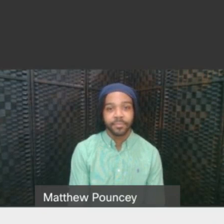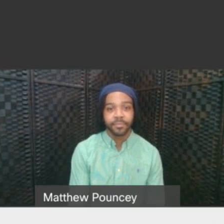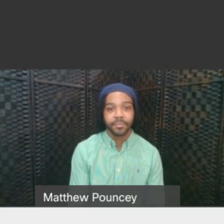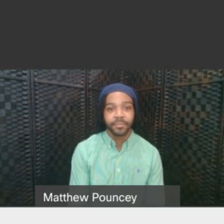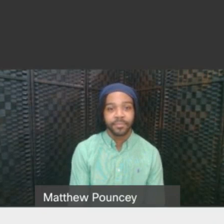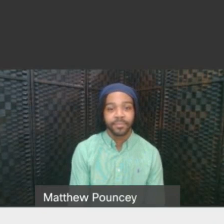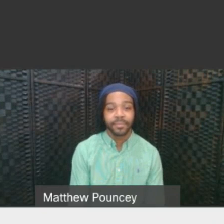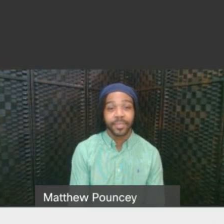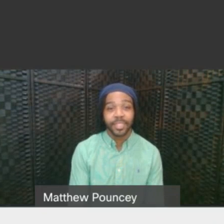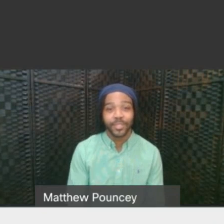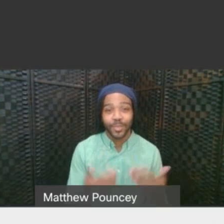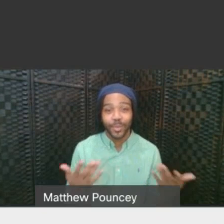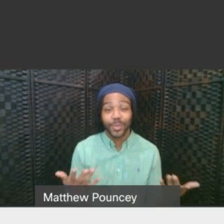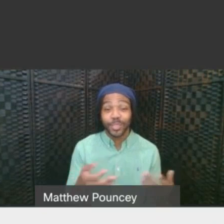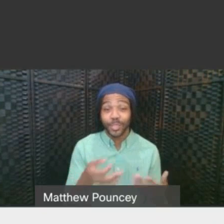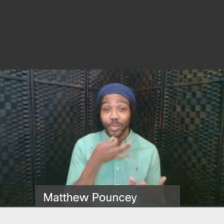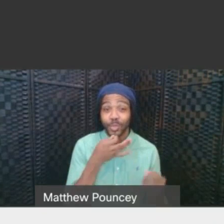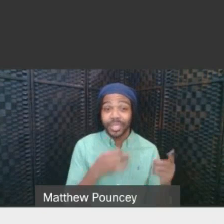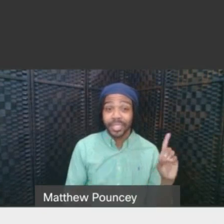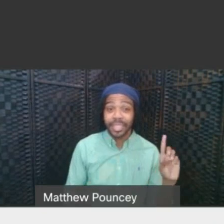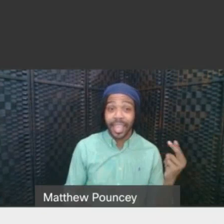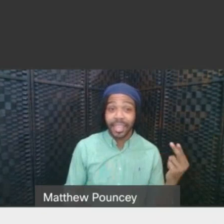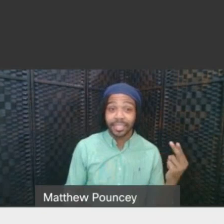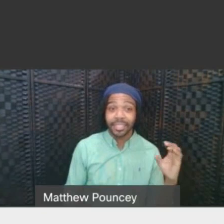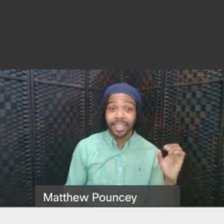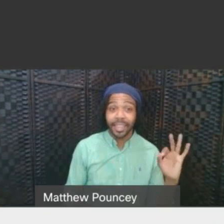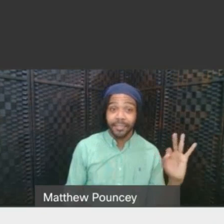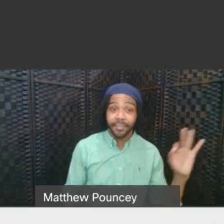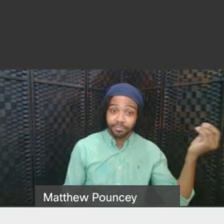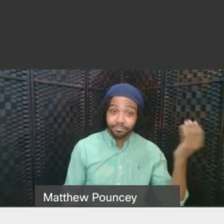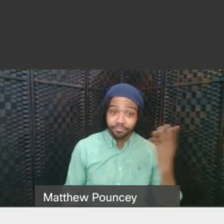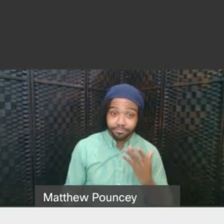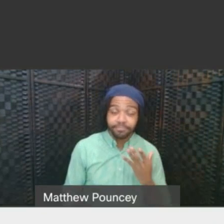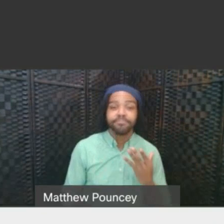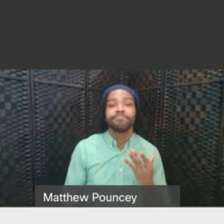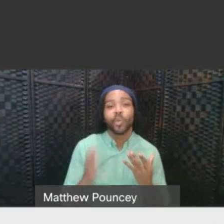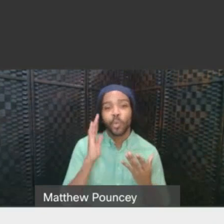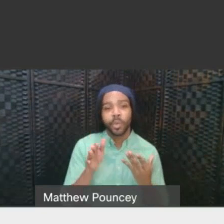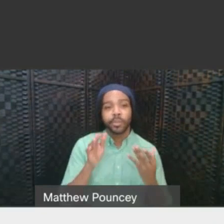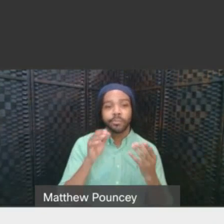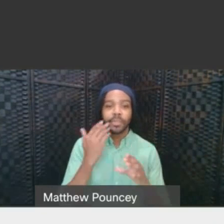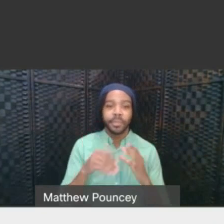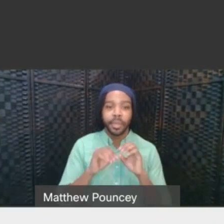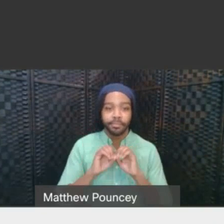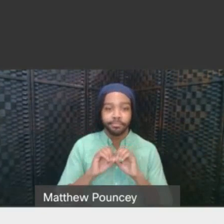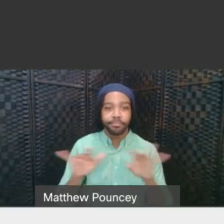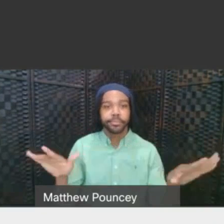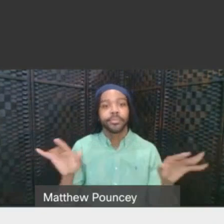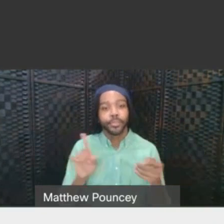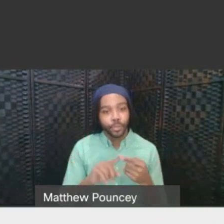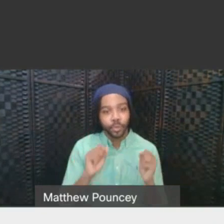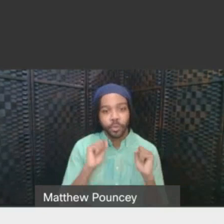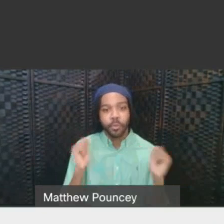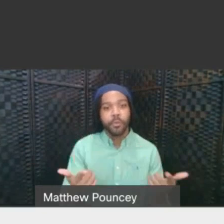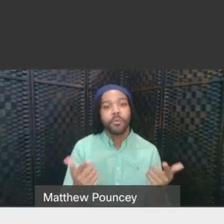So as soon as we get word from DHCF about the status, we'll send something out to all providers as an update